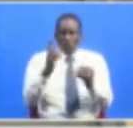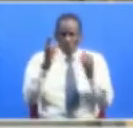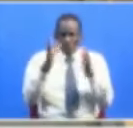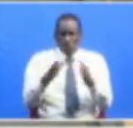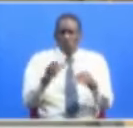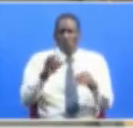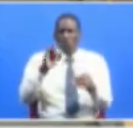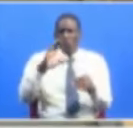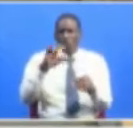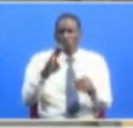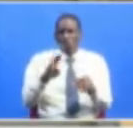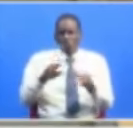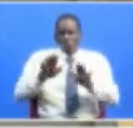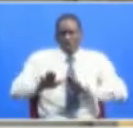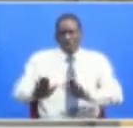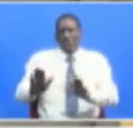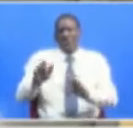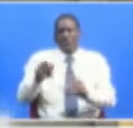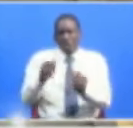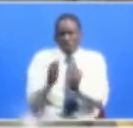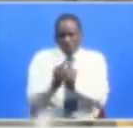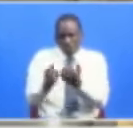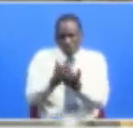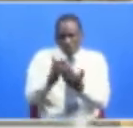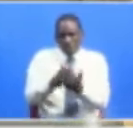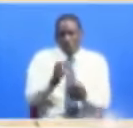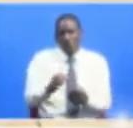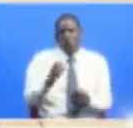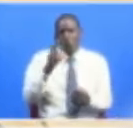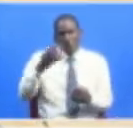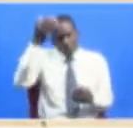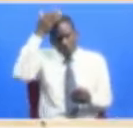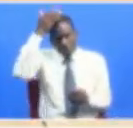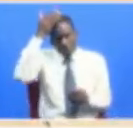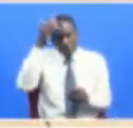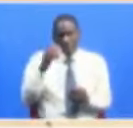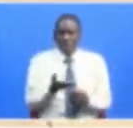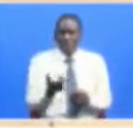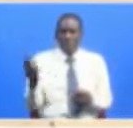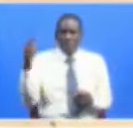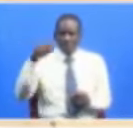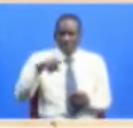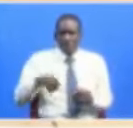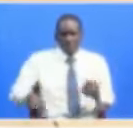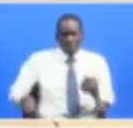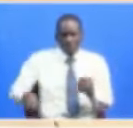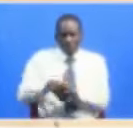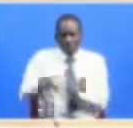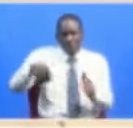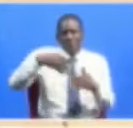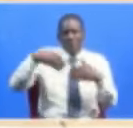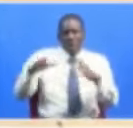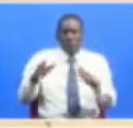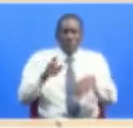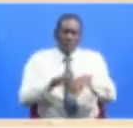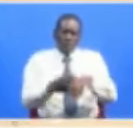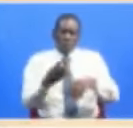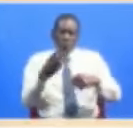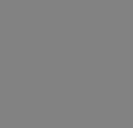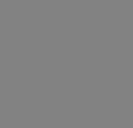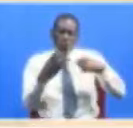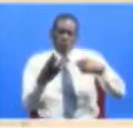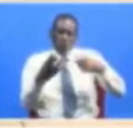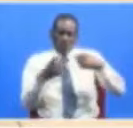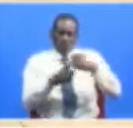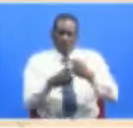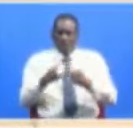the intensive care unit was left under the care of one nurse. They came and picked us out at around 2:46 a.m.